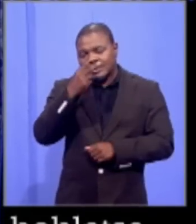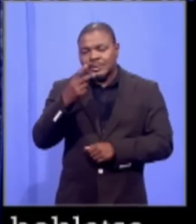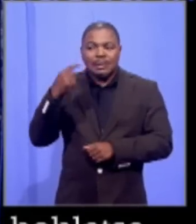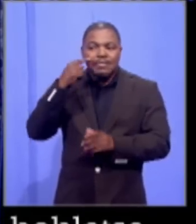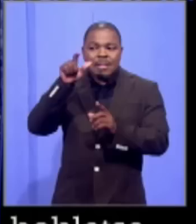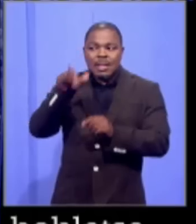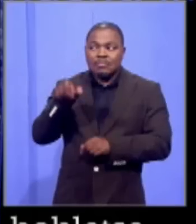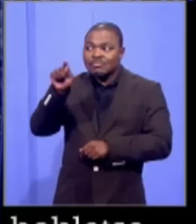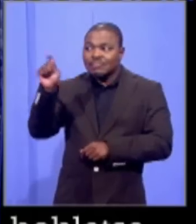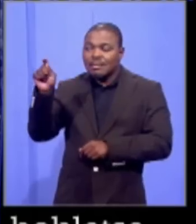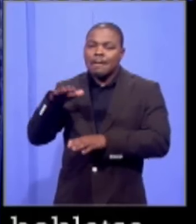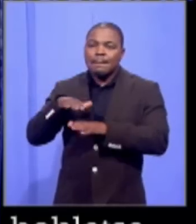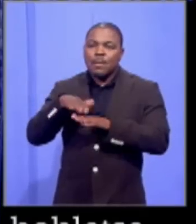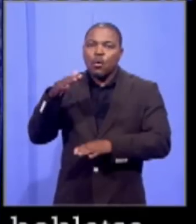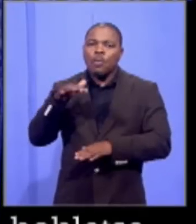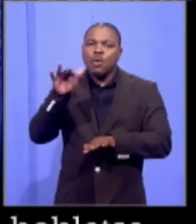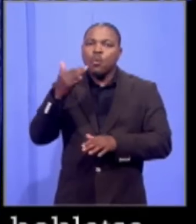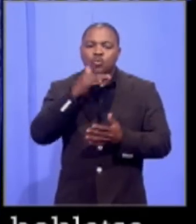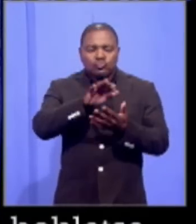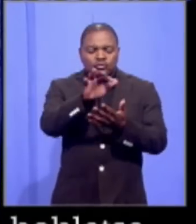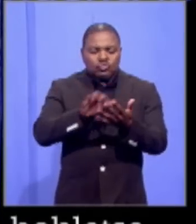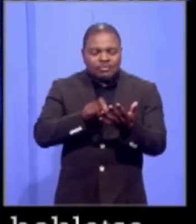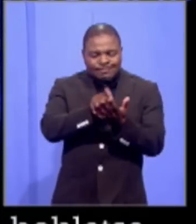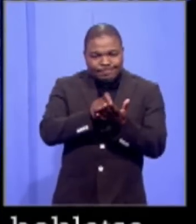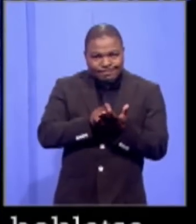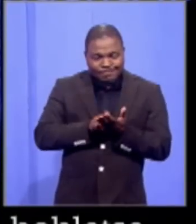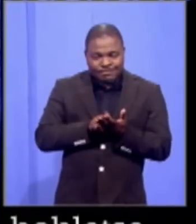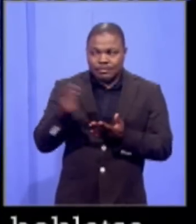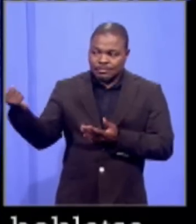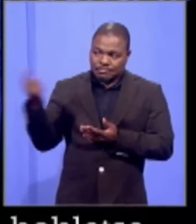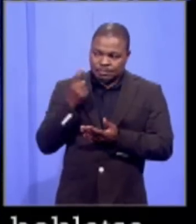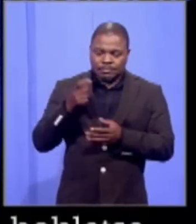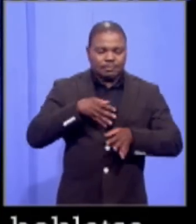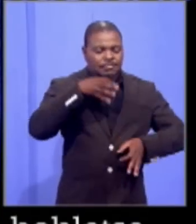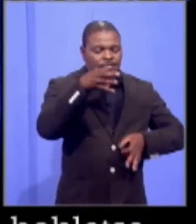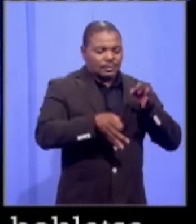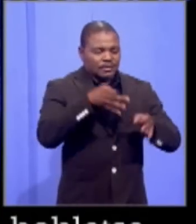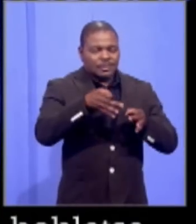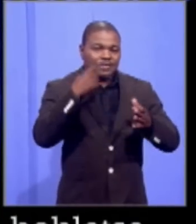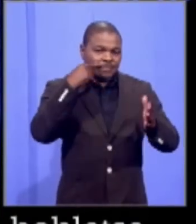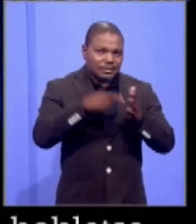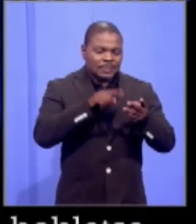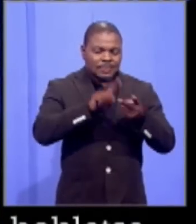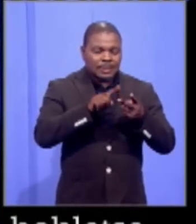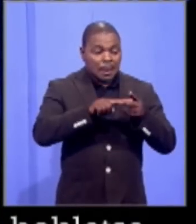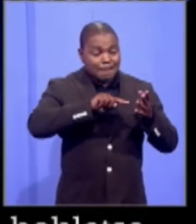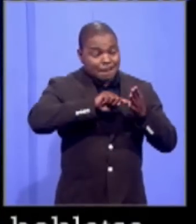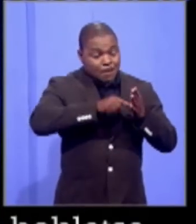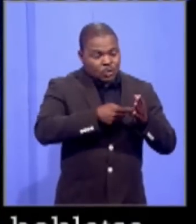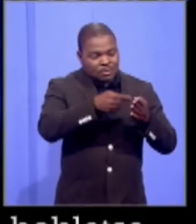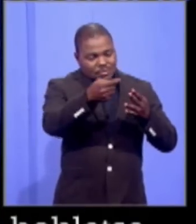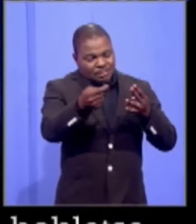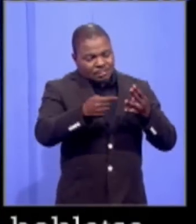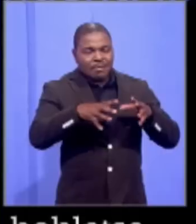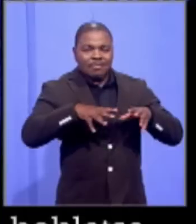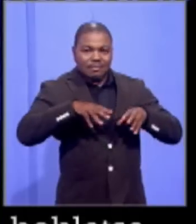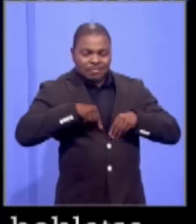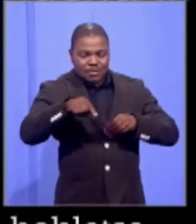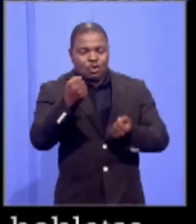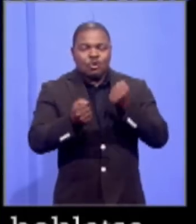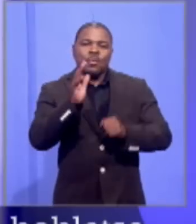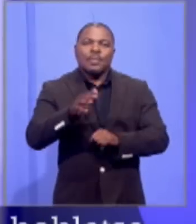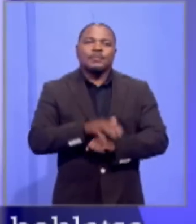dihlatse tše di ngwadileng di-statement tše go tlo fa bohlatse ba be ba bale dintlha tšeo tša boipolelo